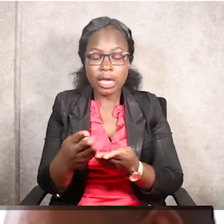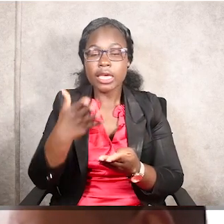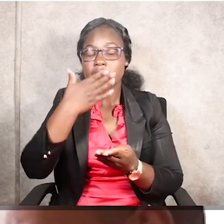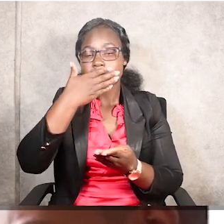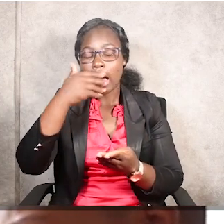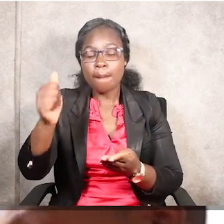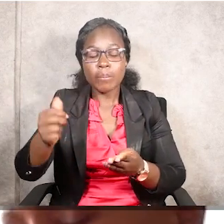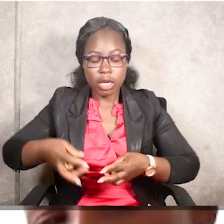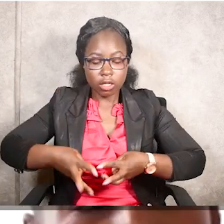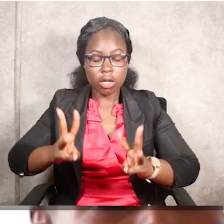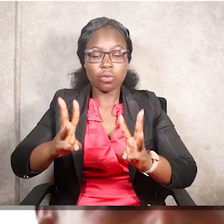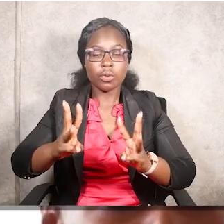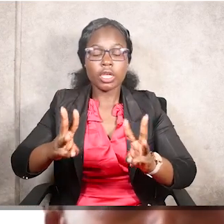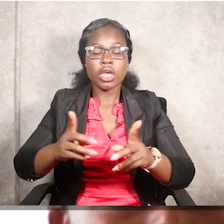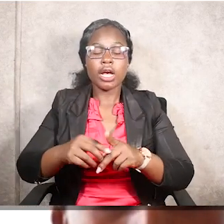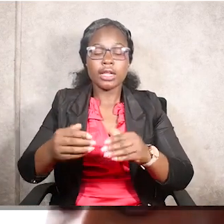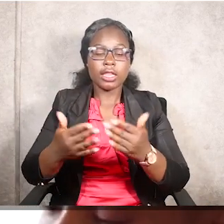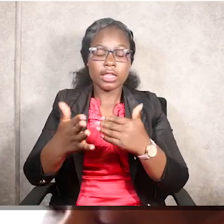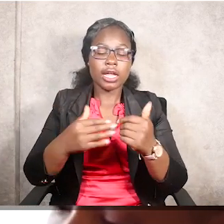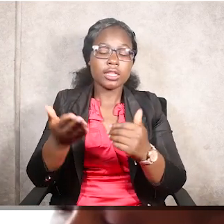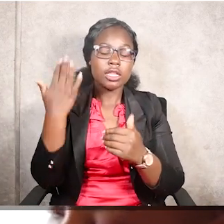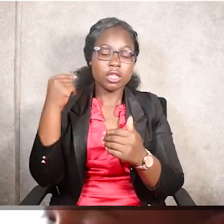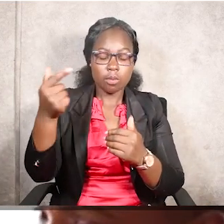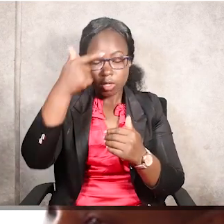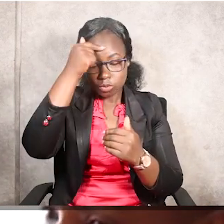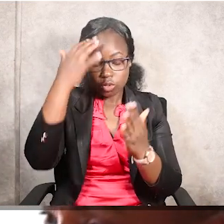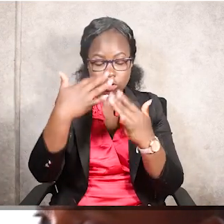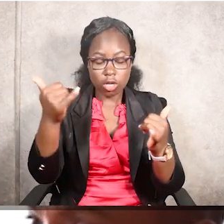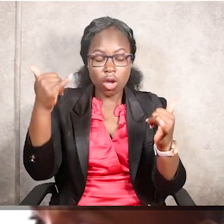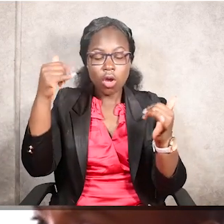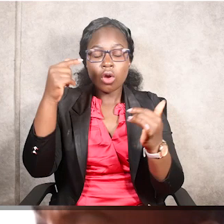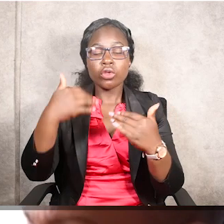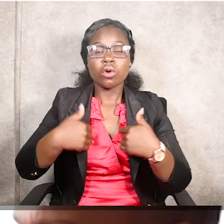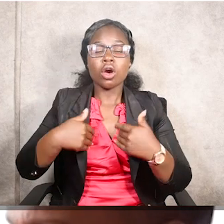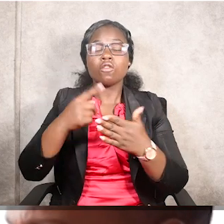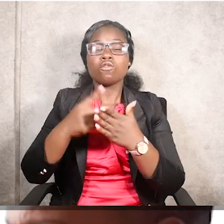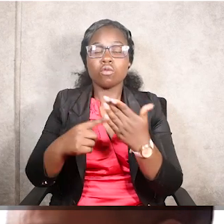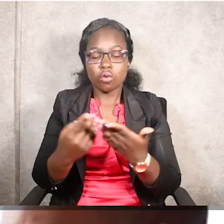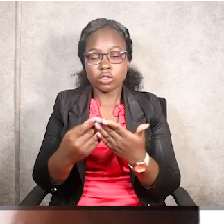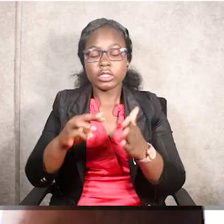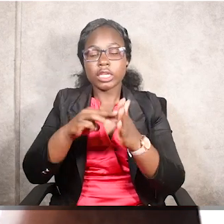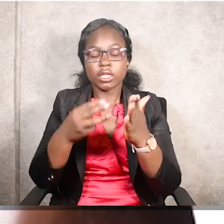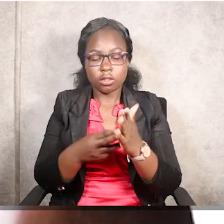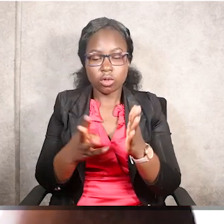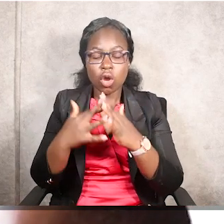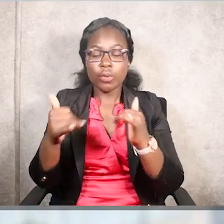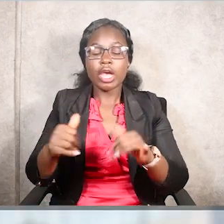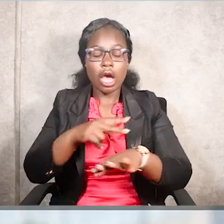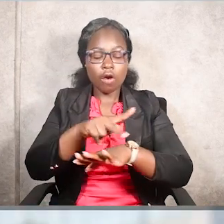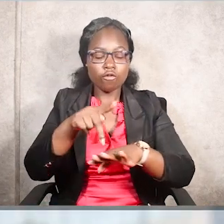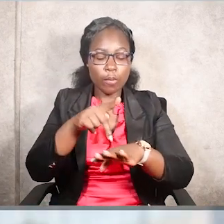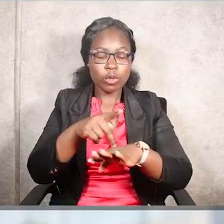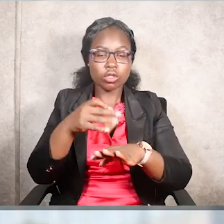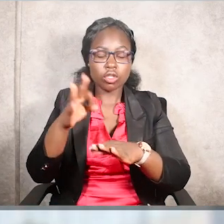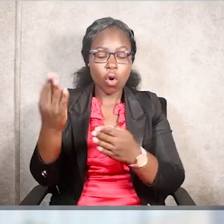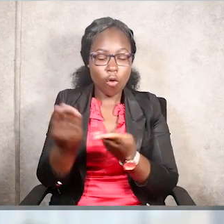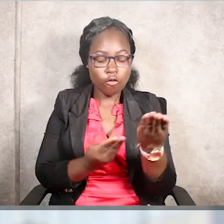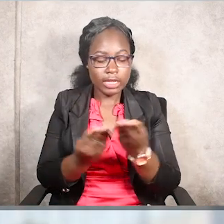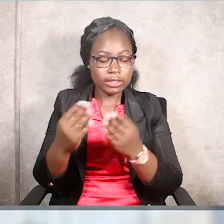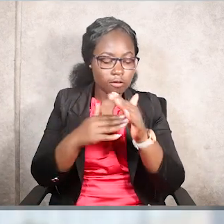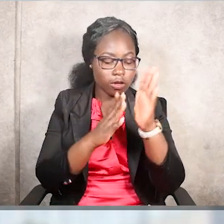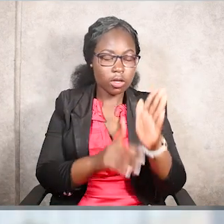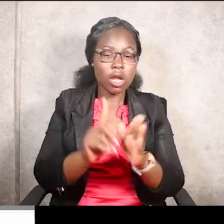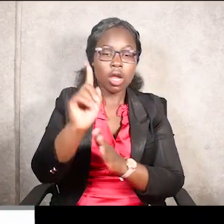than you were doing it previously, because you now have what it takes. There are certain key principles of servant leadership. One